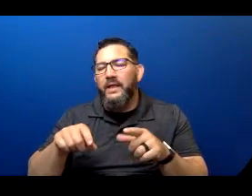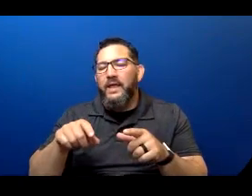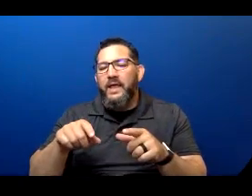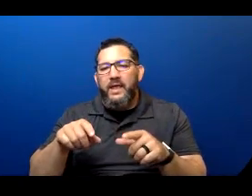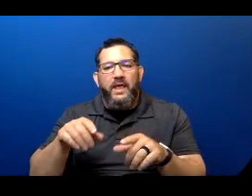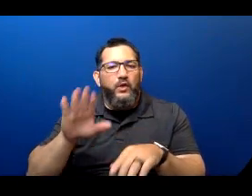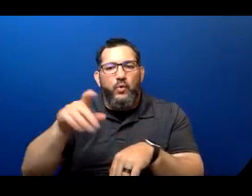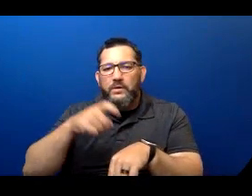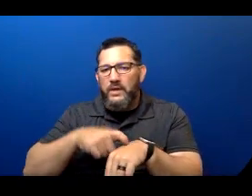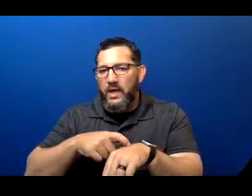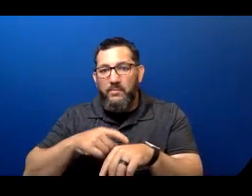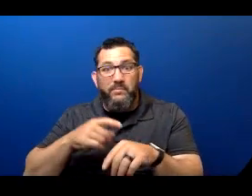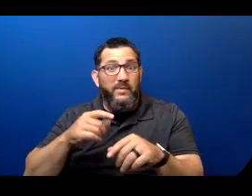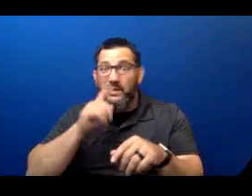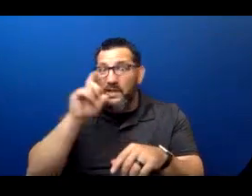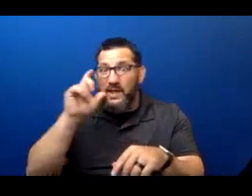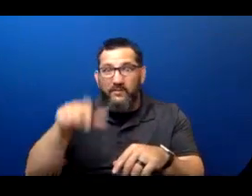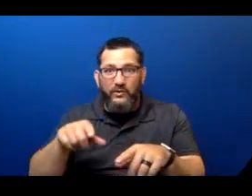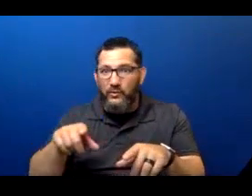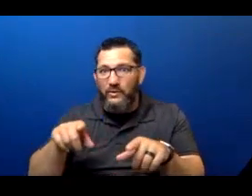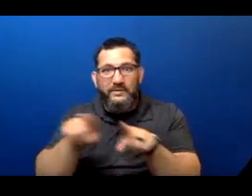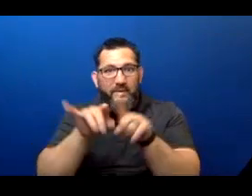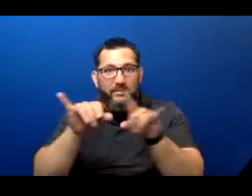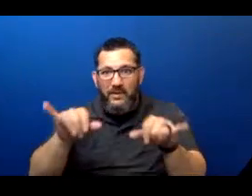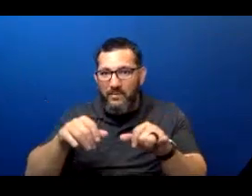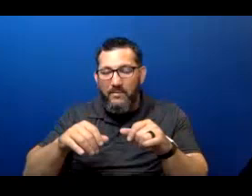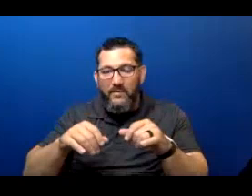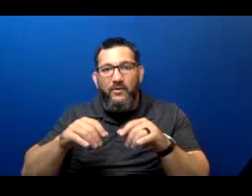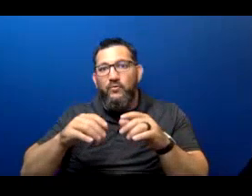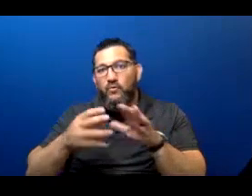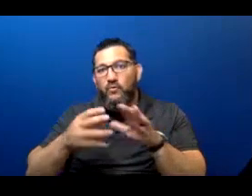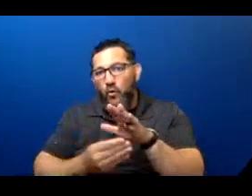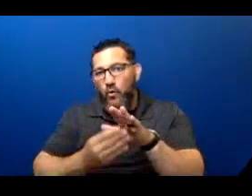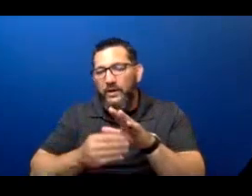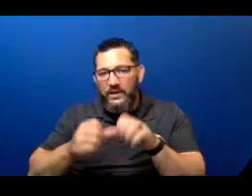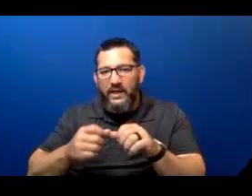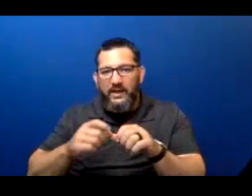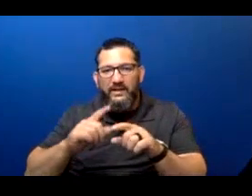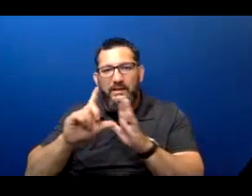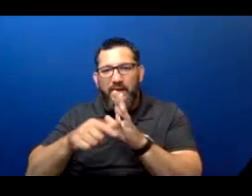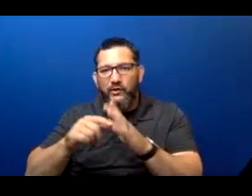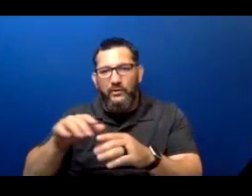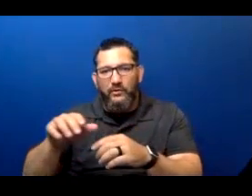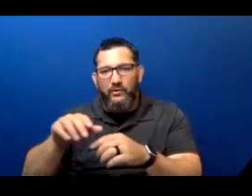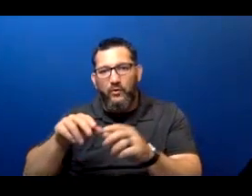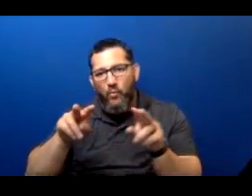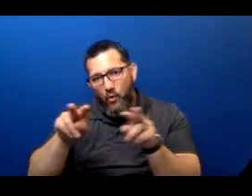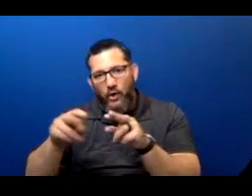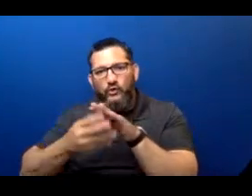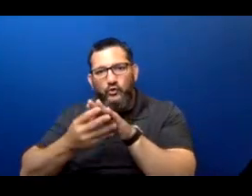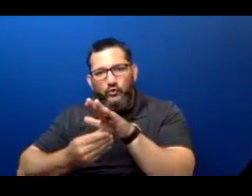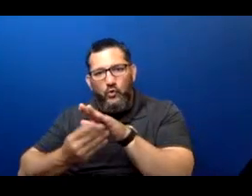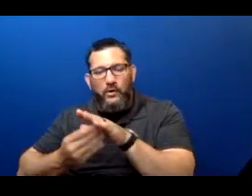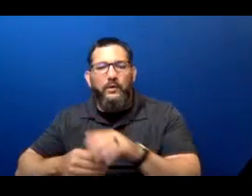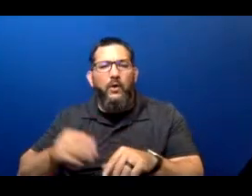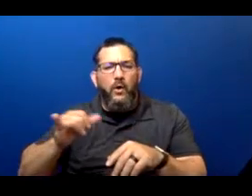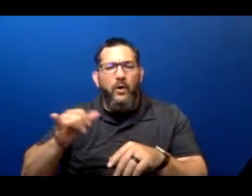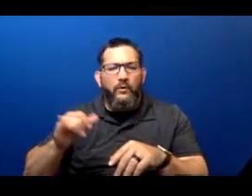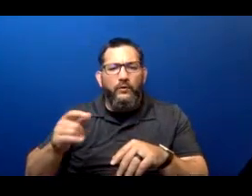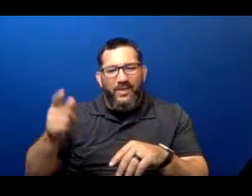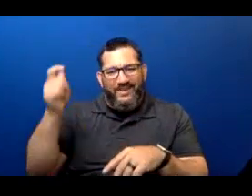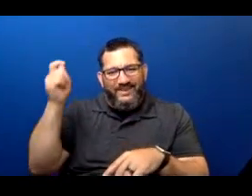speak, listen to meetings. The testimonials and recognitions activity